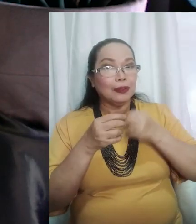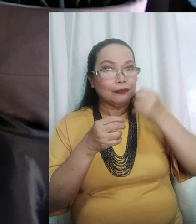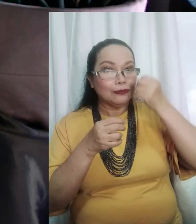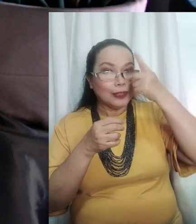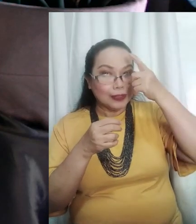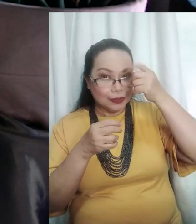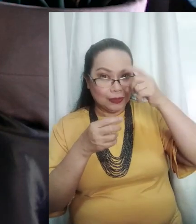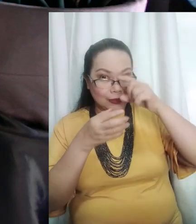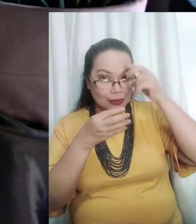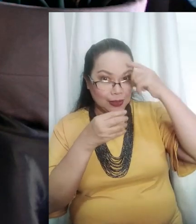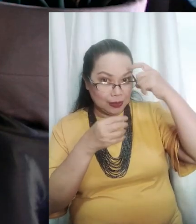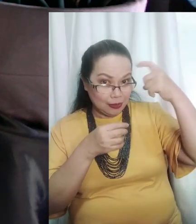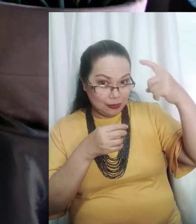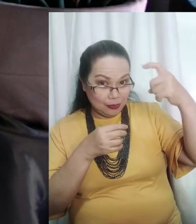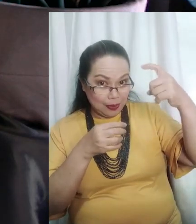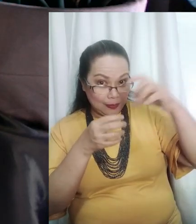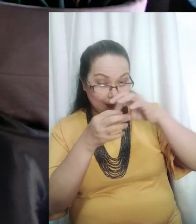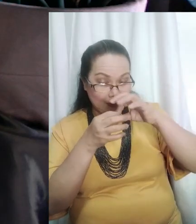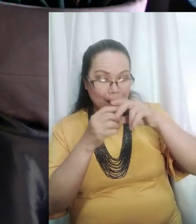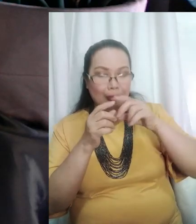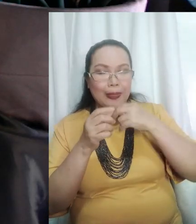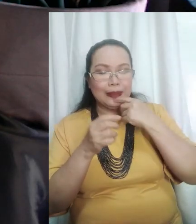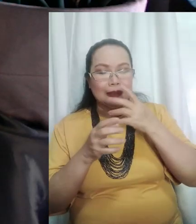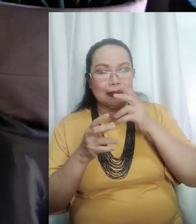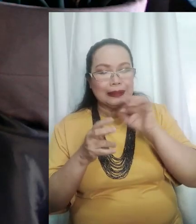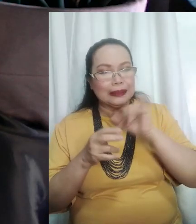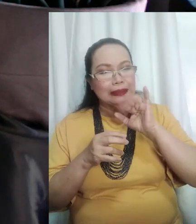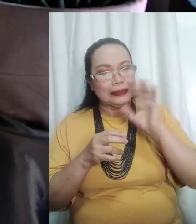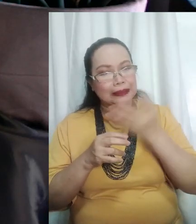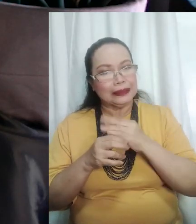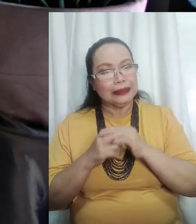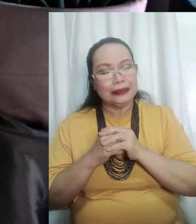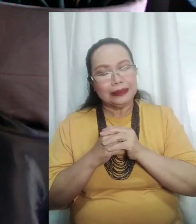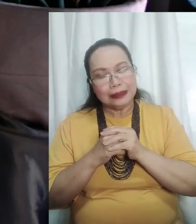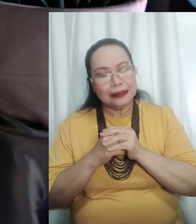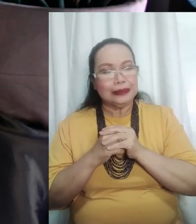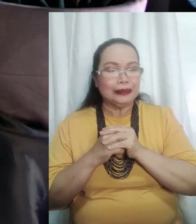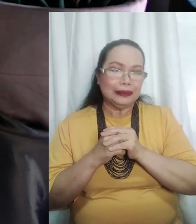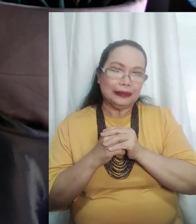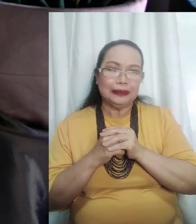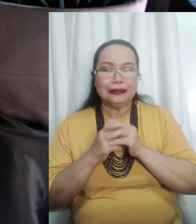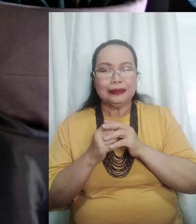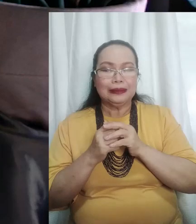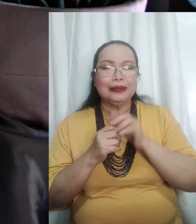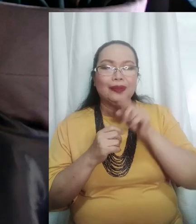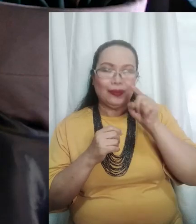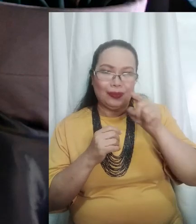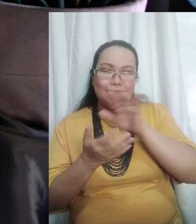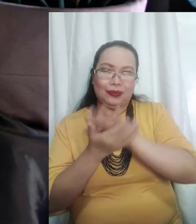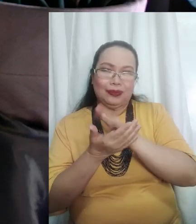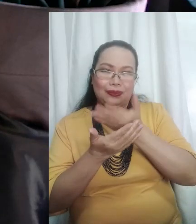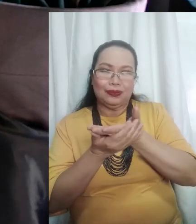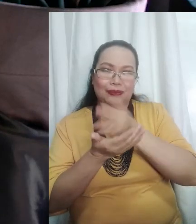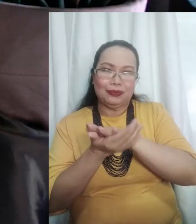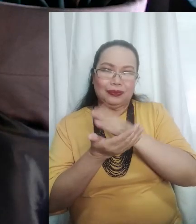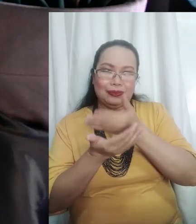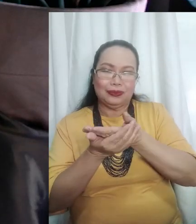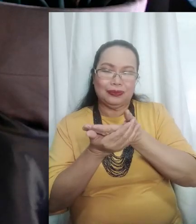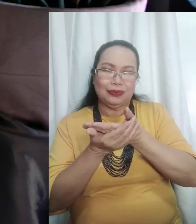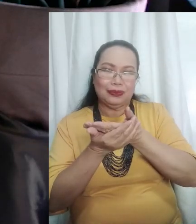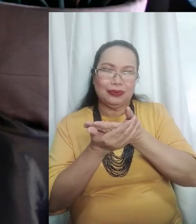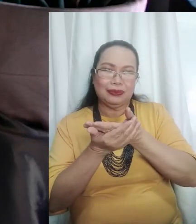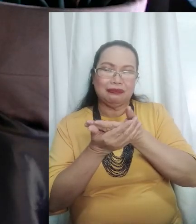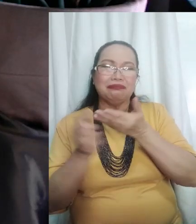it's important for us to eavesdrop in this conversation because after a prolonged and unjust